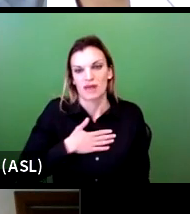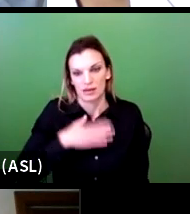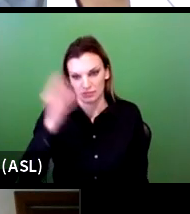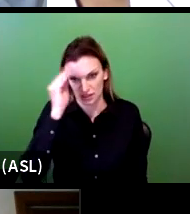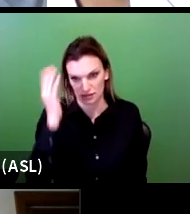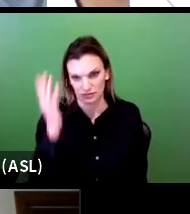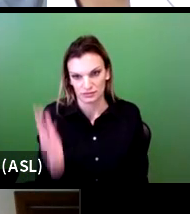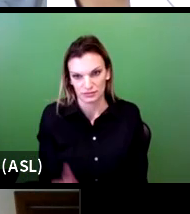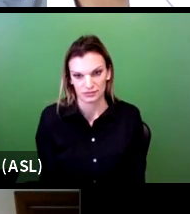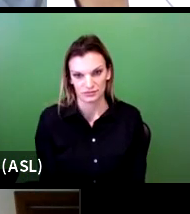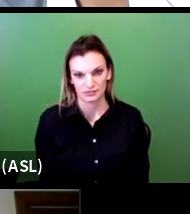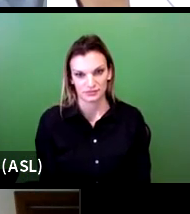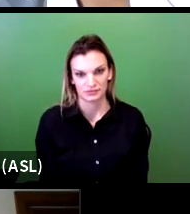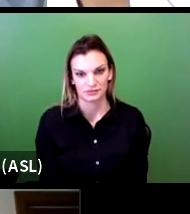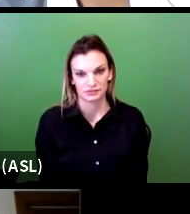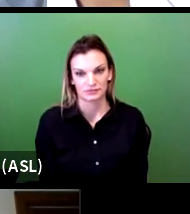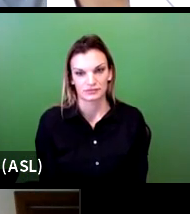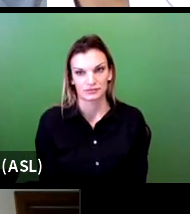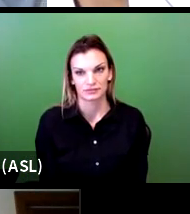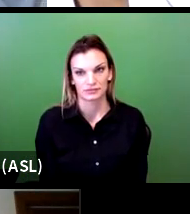So.